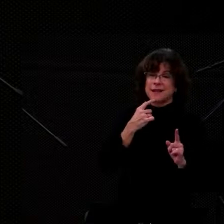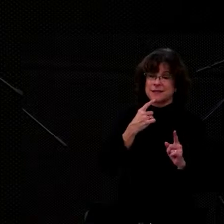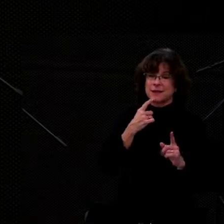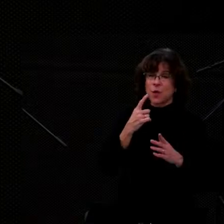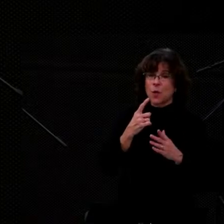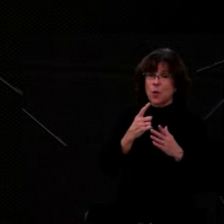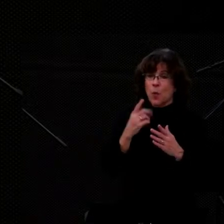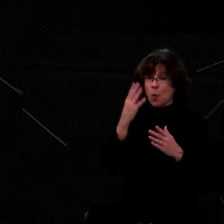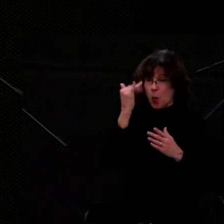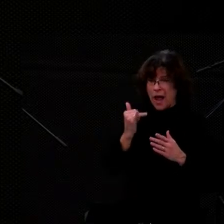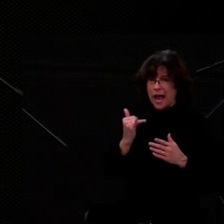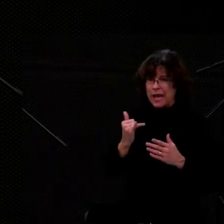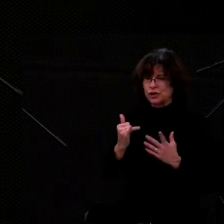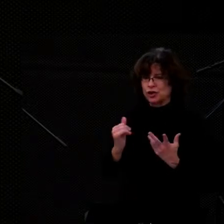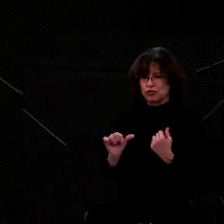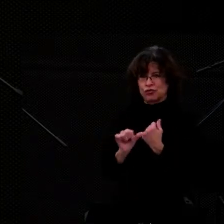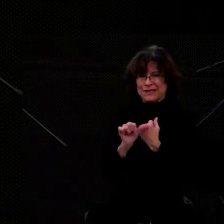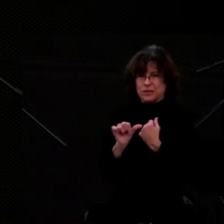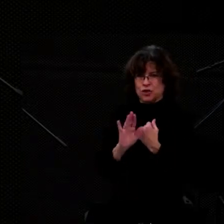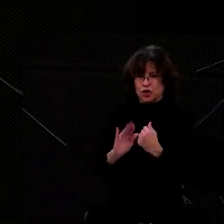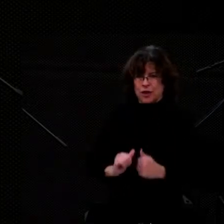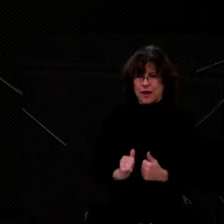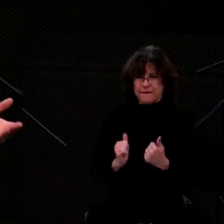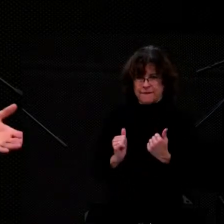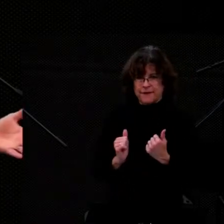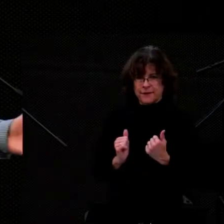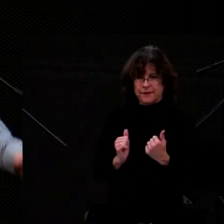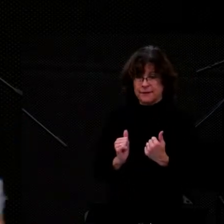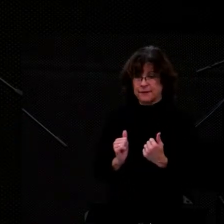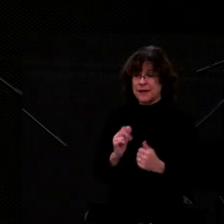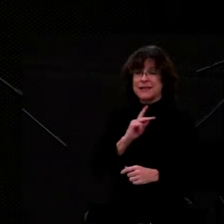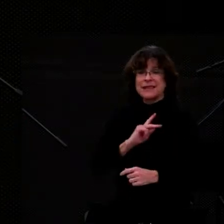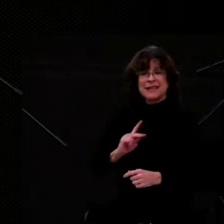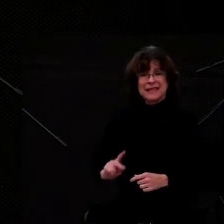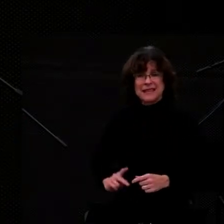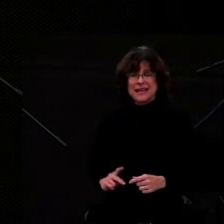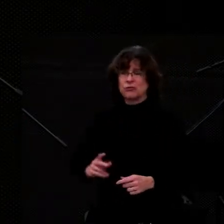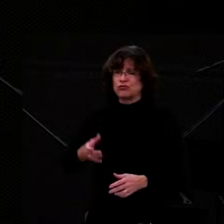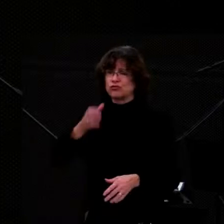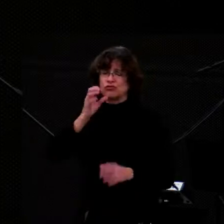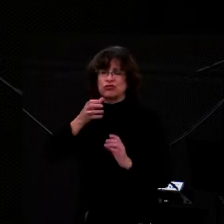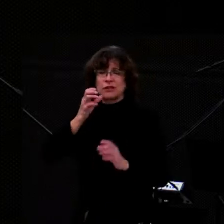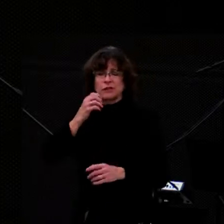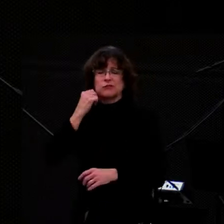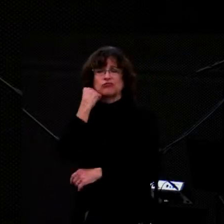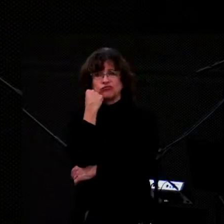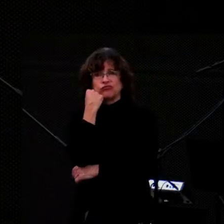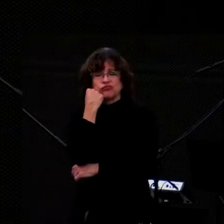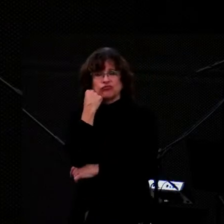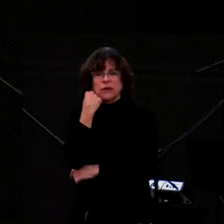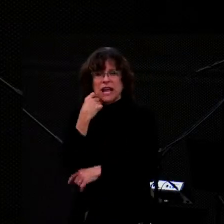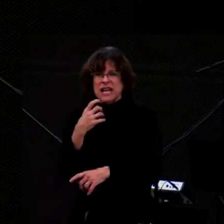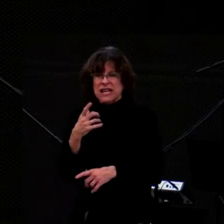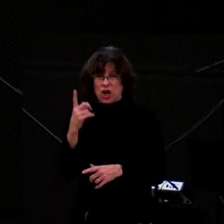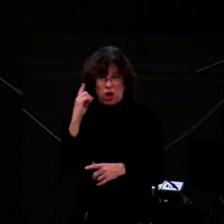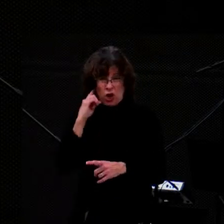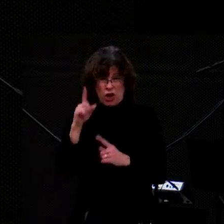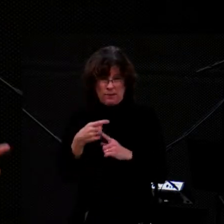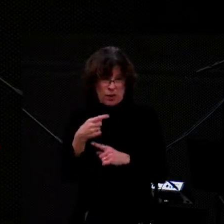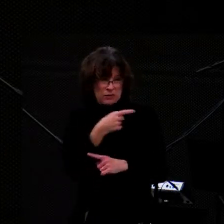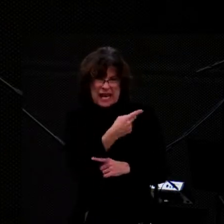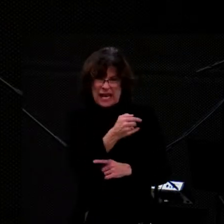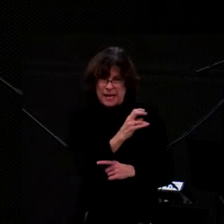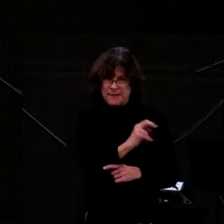take such a risk in the first place. The king, who's already well into his wine at this point, rages when he hears